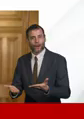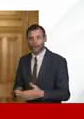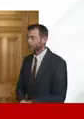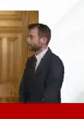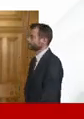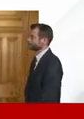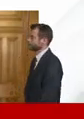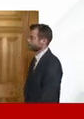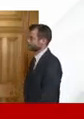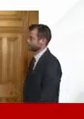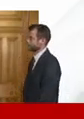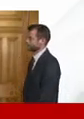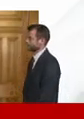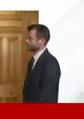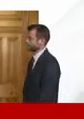the health